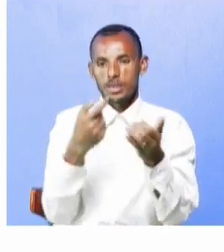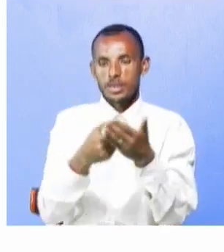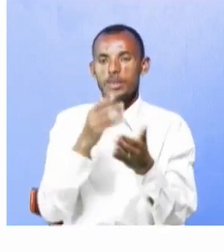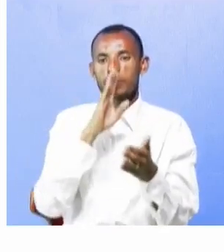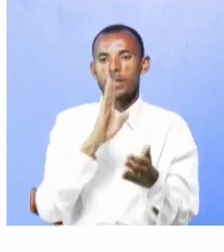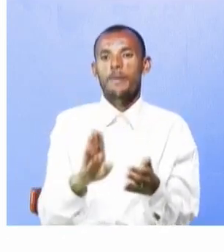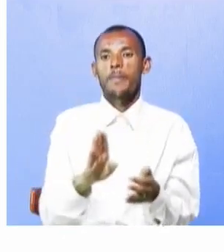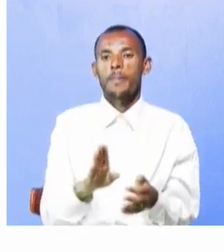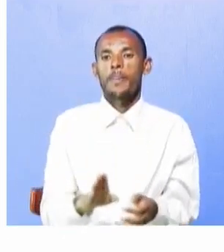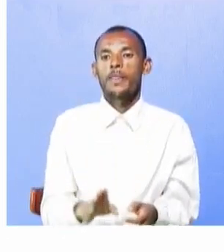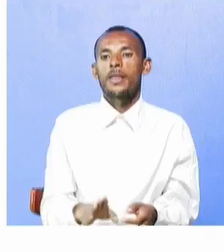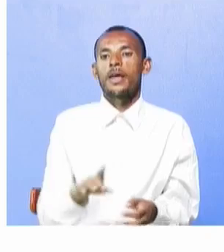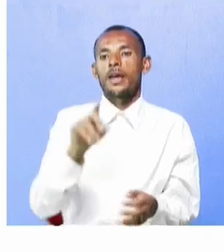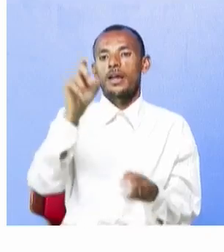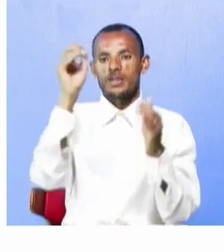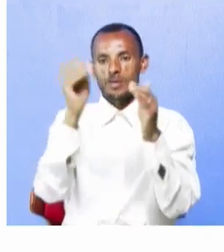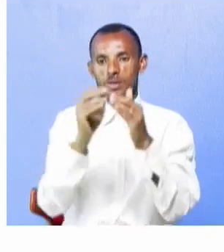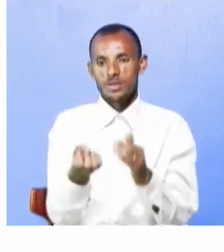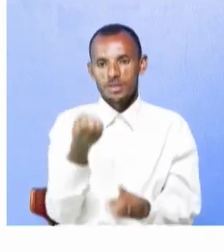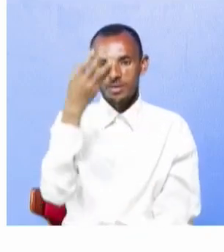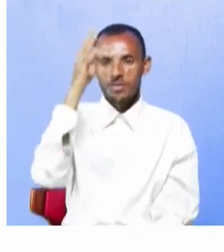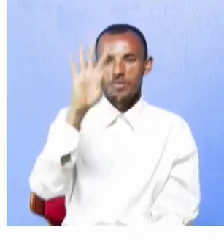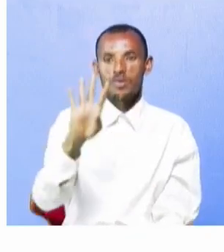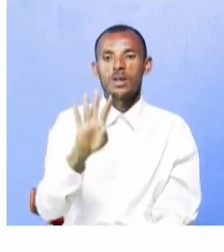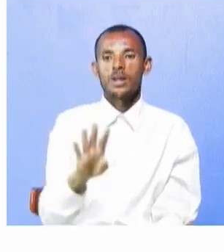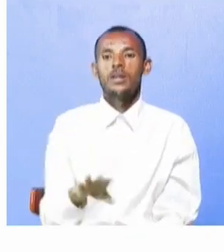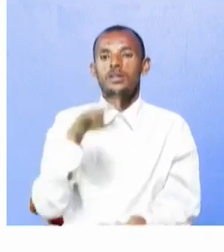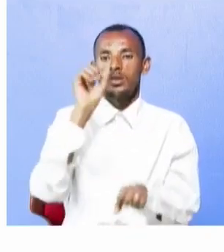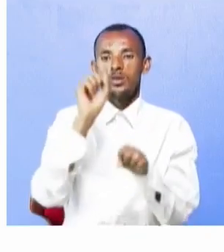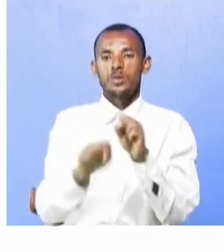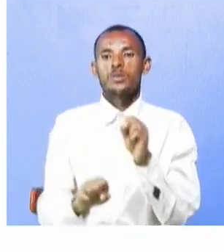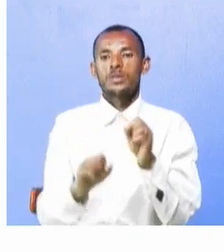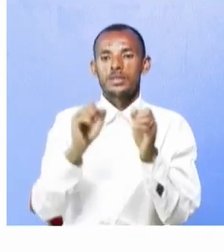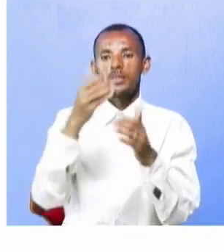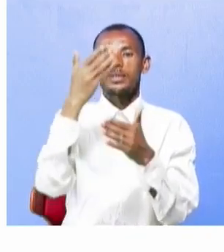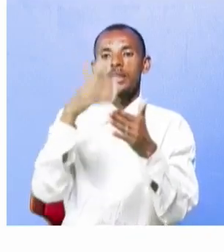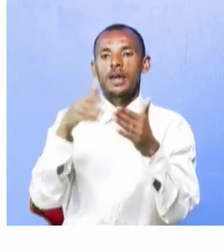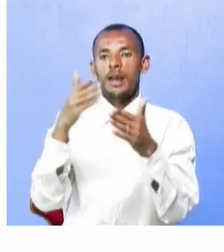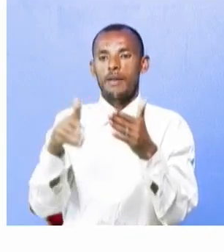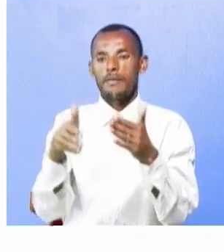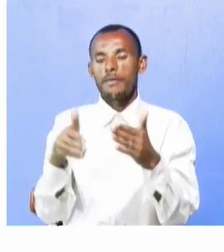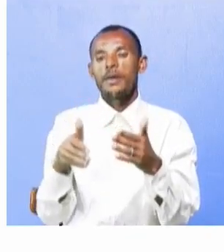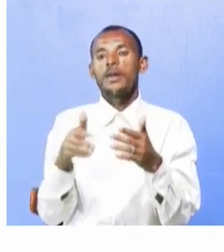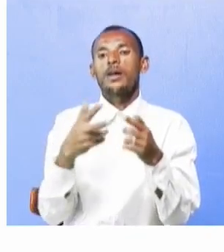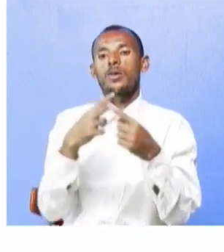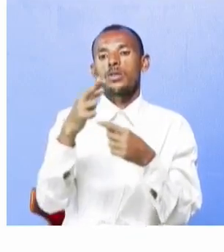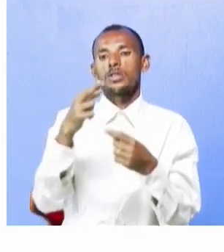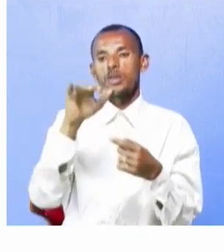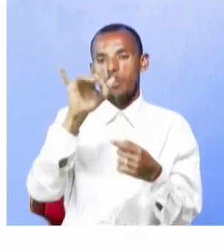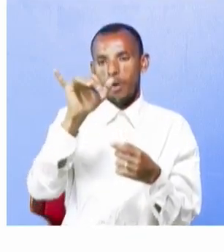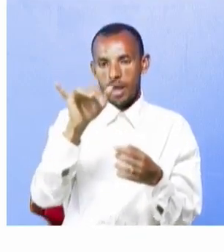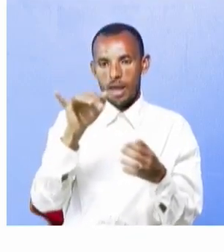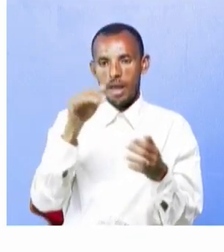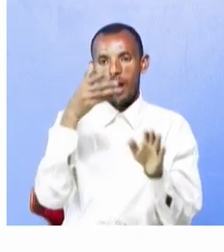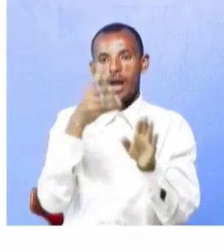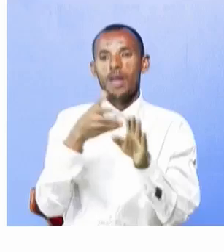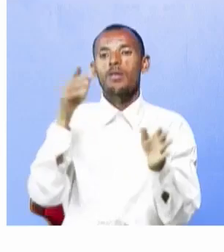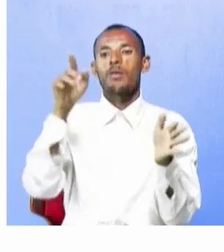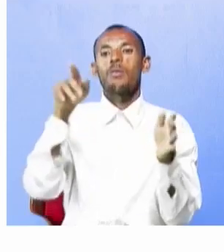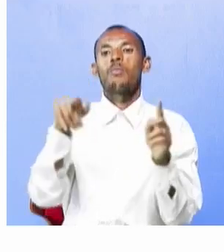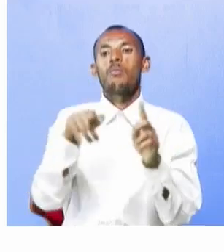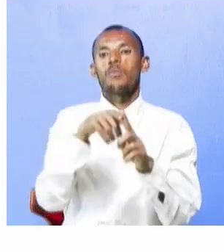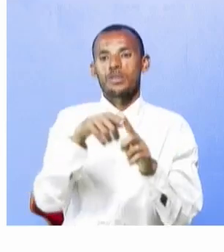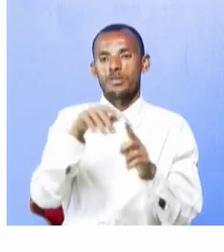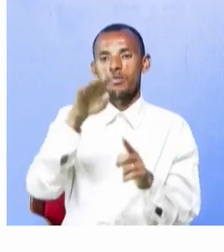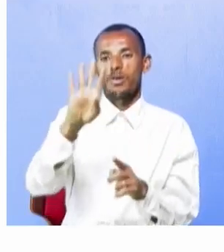becomes 4. Okay? So the graph crosses the y-axis at positive 4. Or you can